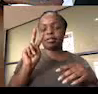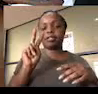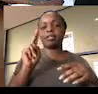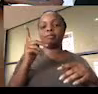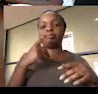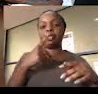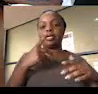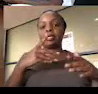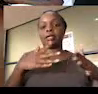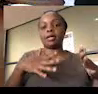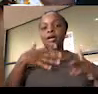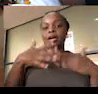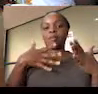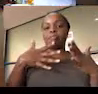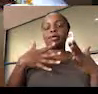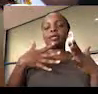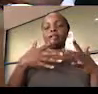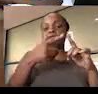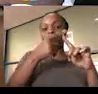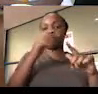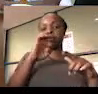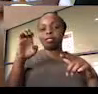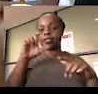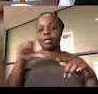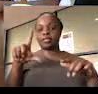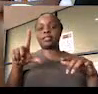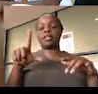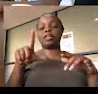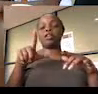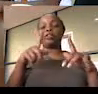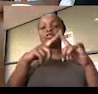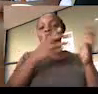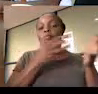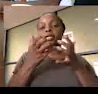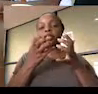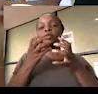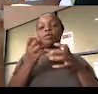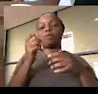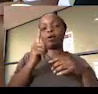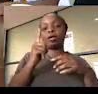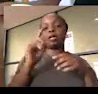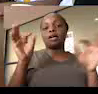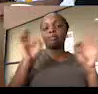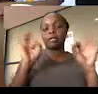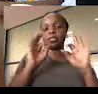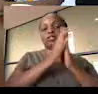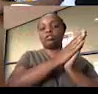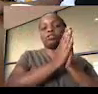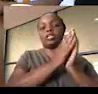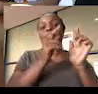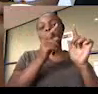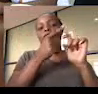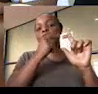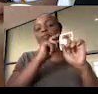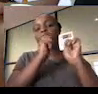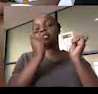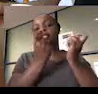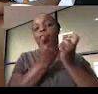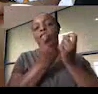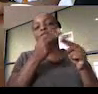sides of Eastlands to bring you one of the most amazing story of a team called Kupa. Kupa means the Kenya